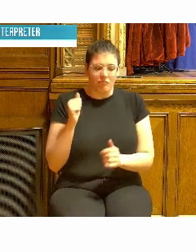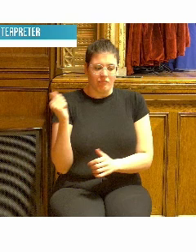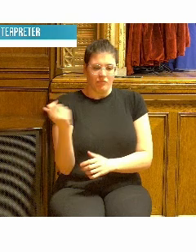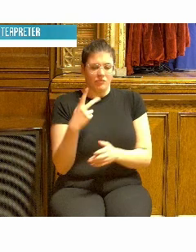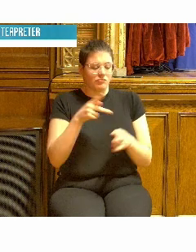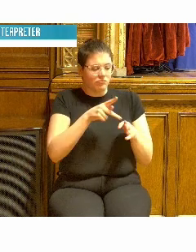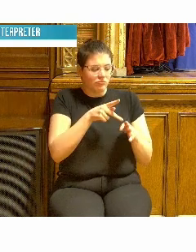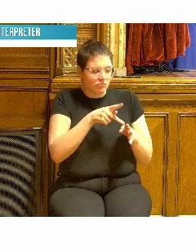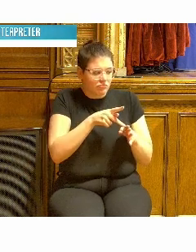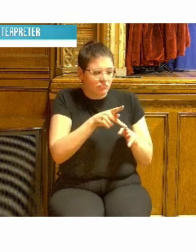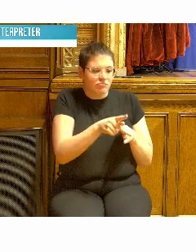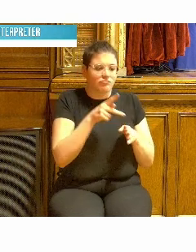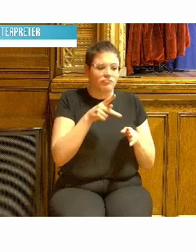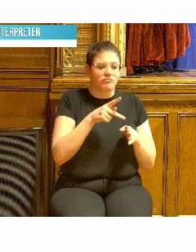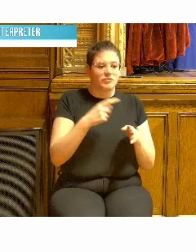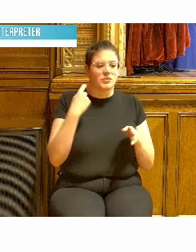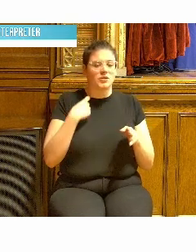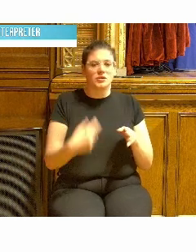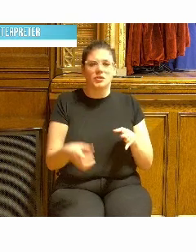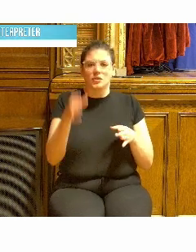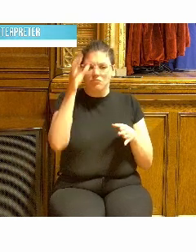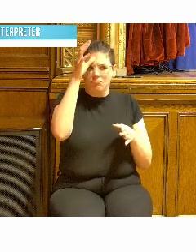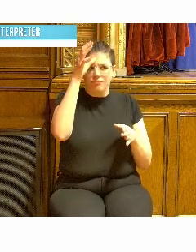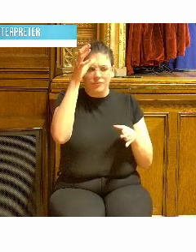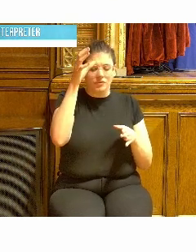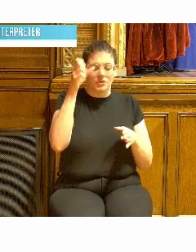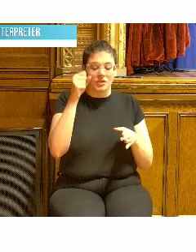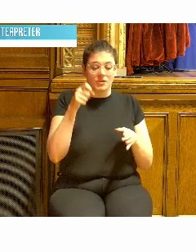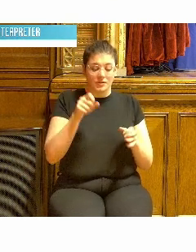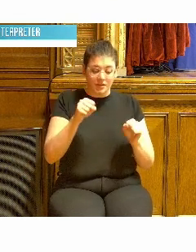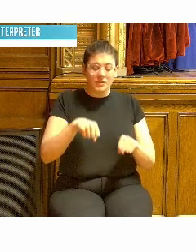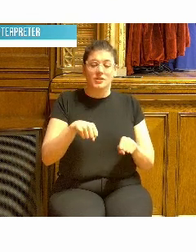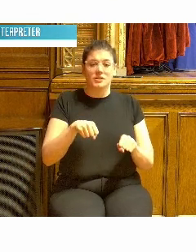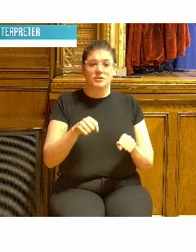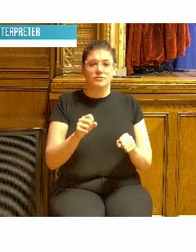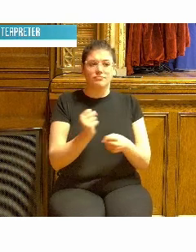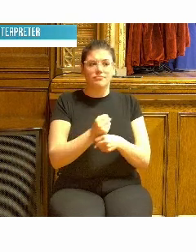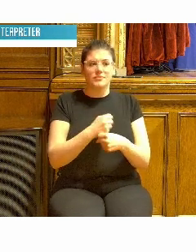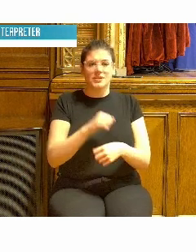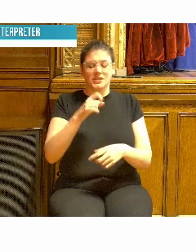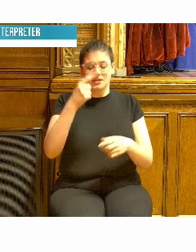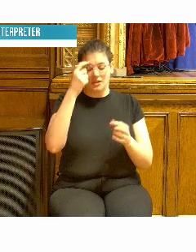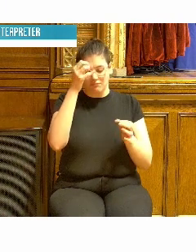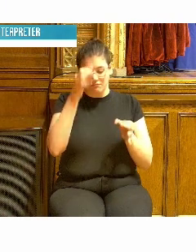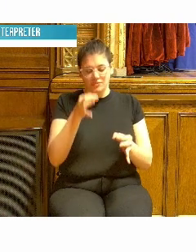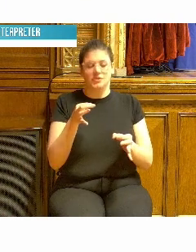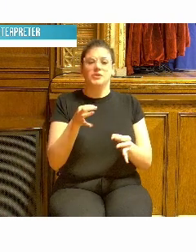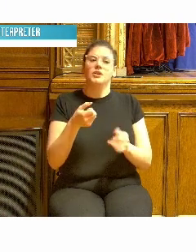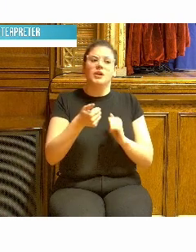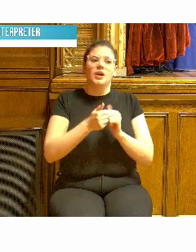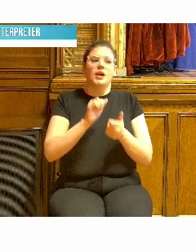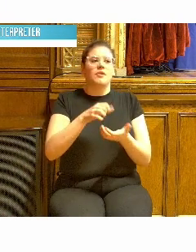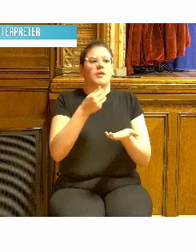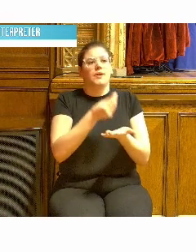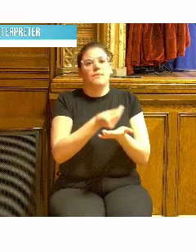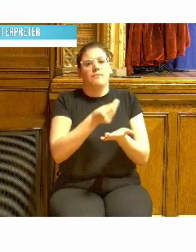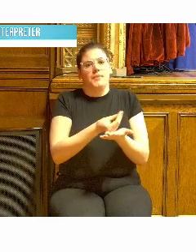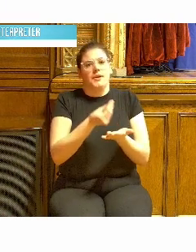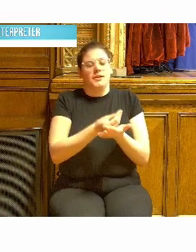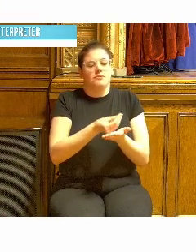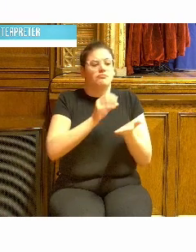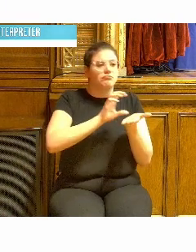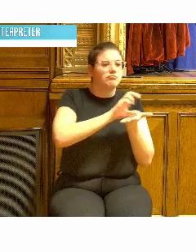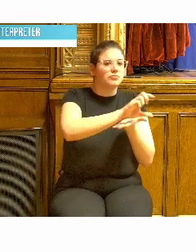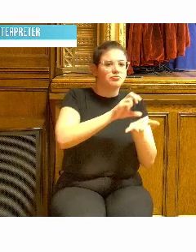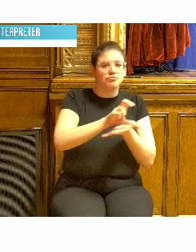to make the decisions on how reparations money will be allocated. Yes, there should be